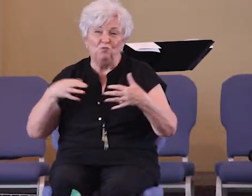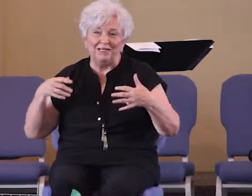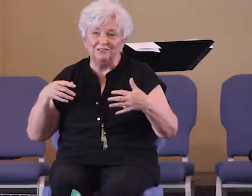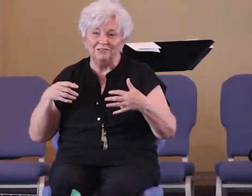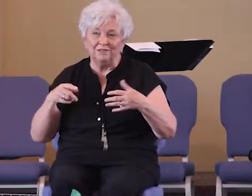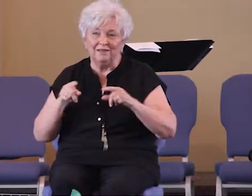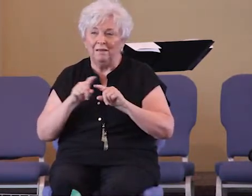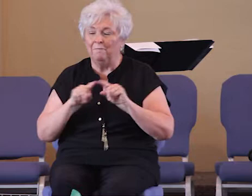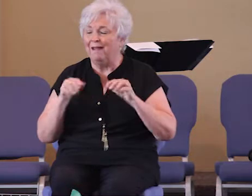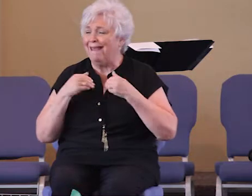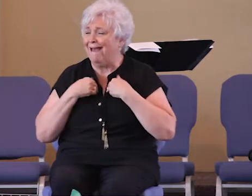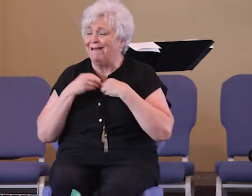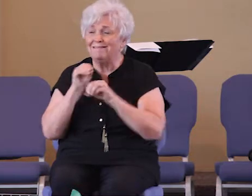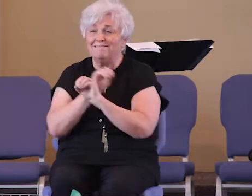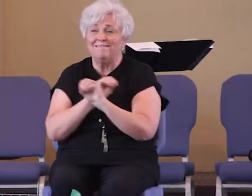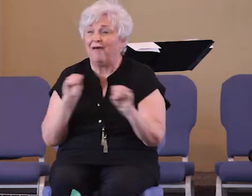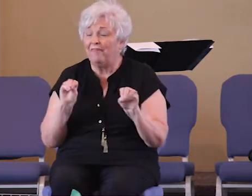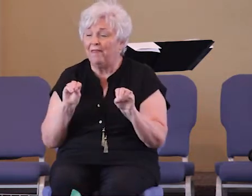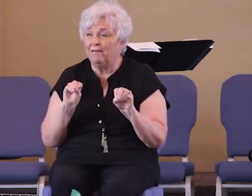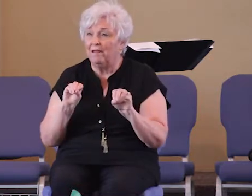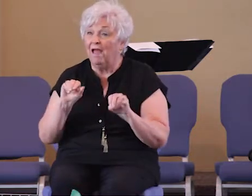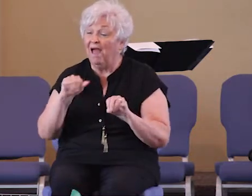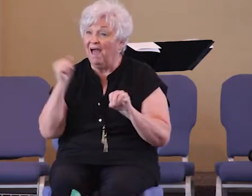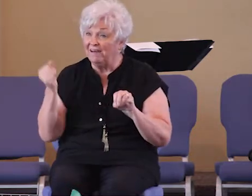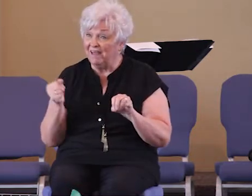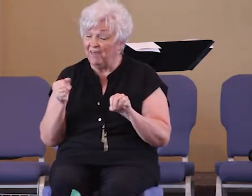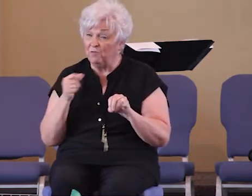Another pretends to be poor, but has great wealth.